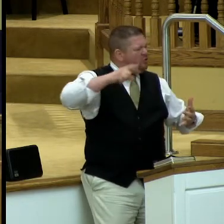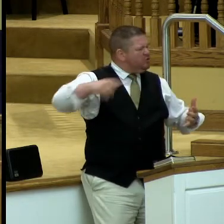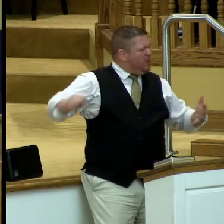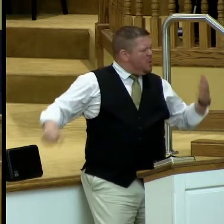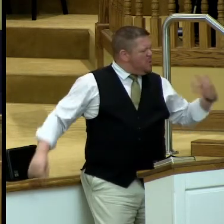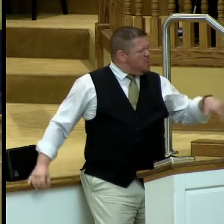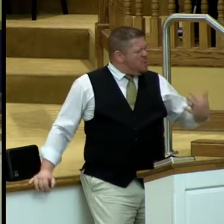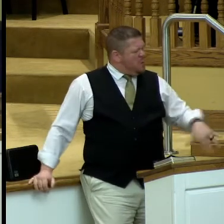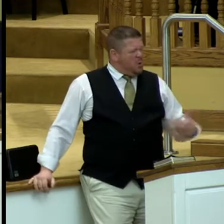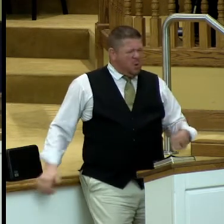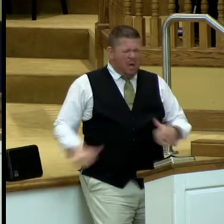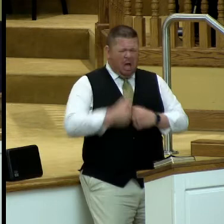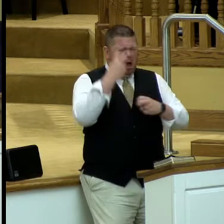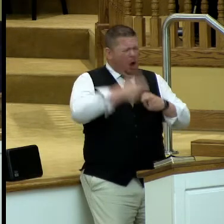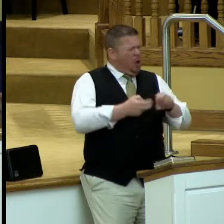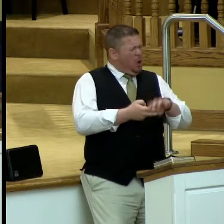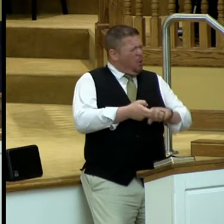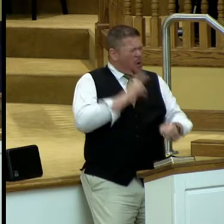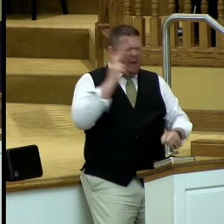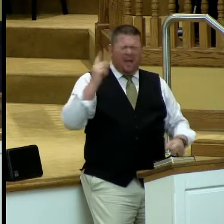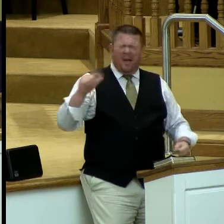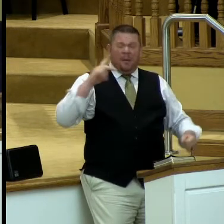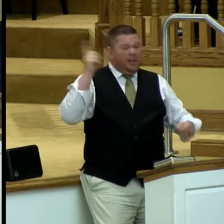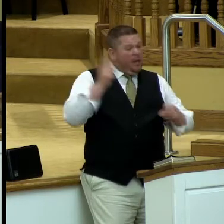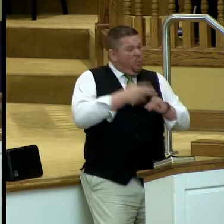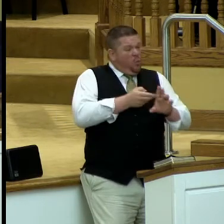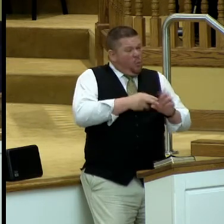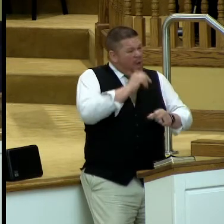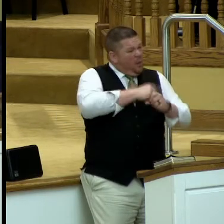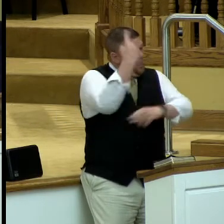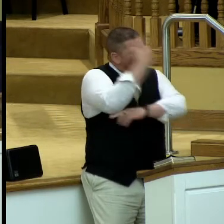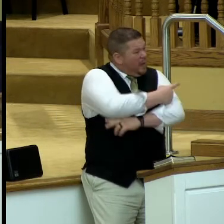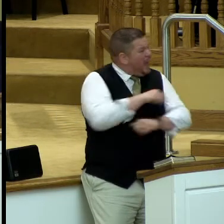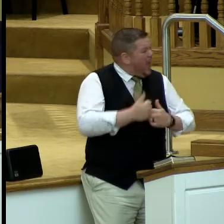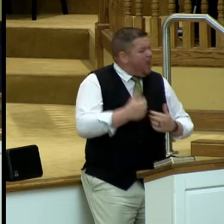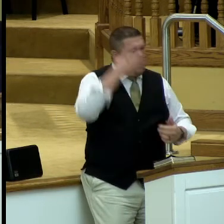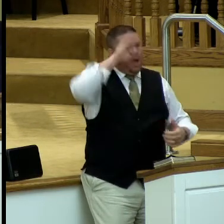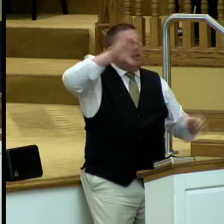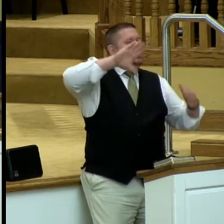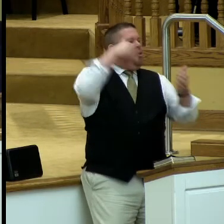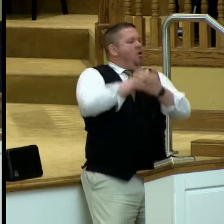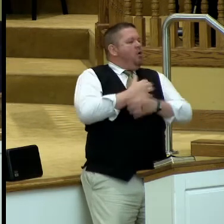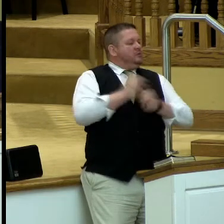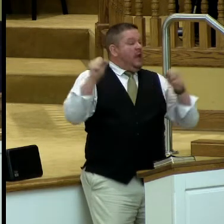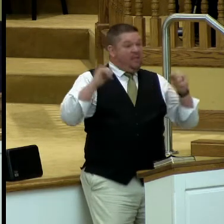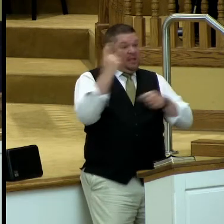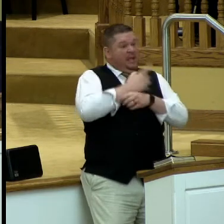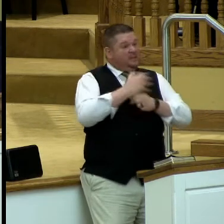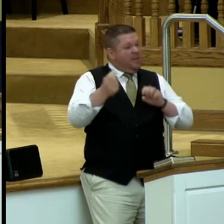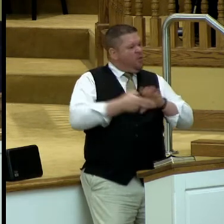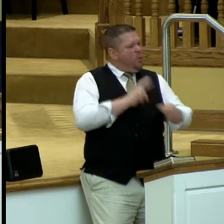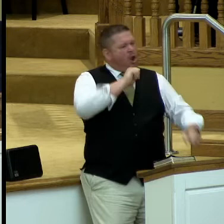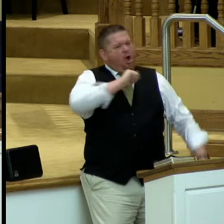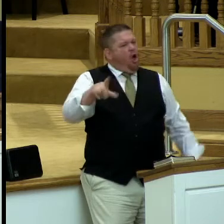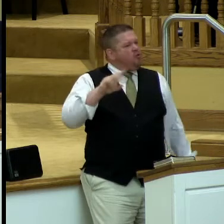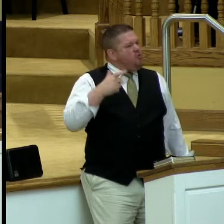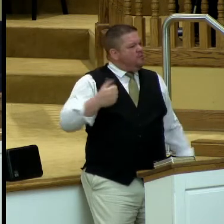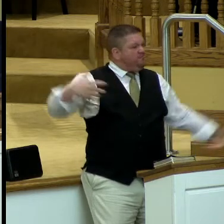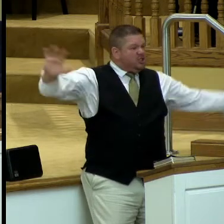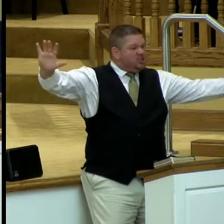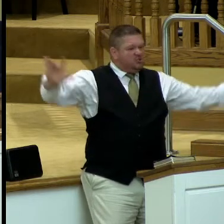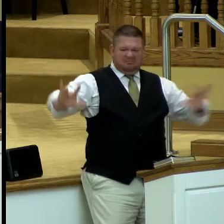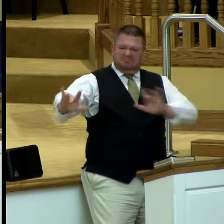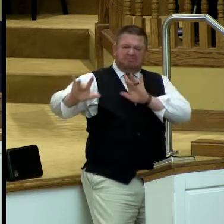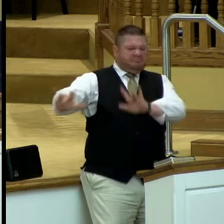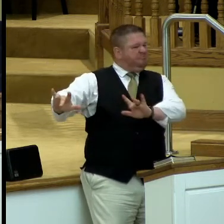opiates? Yeah, it's real hard. I did it all at once, but I didn't do anything because God did it. That's the miracles that our Lord